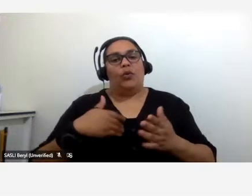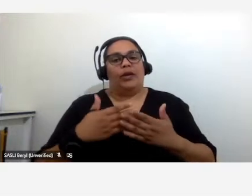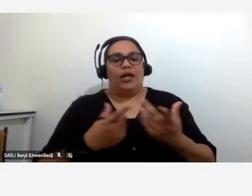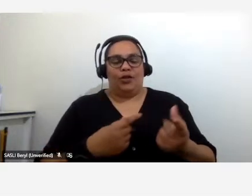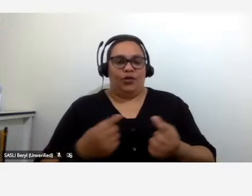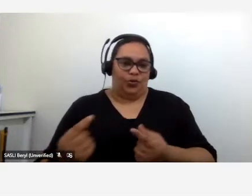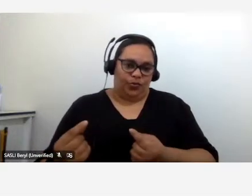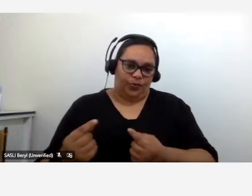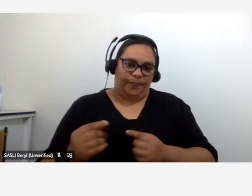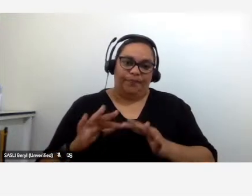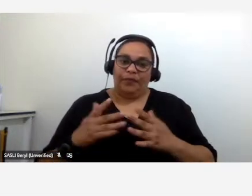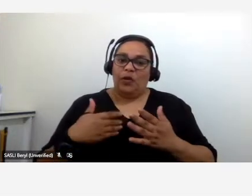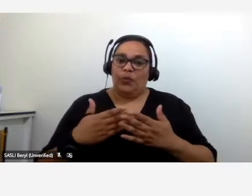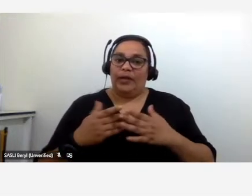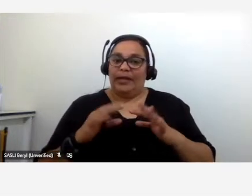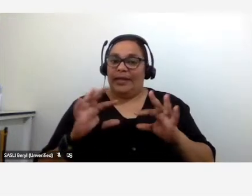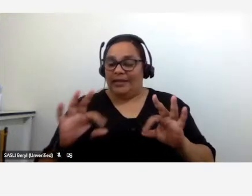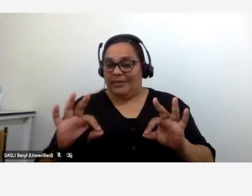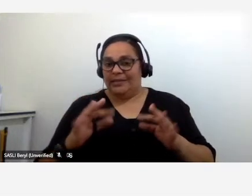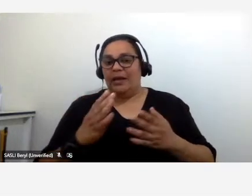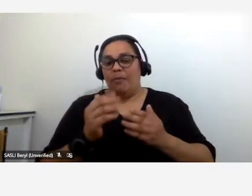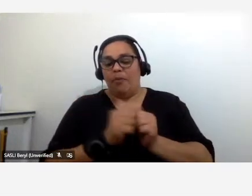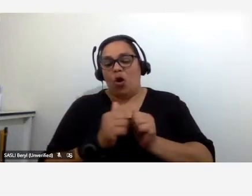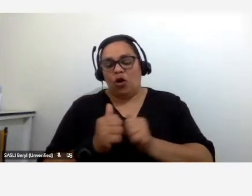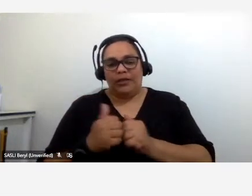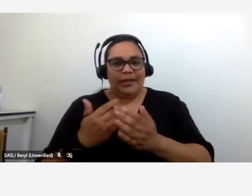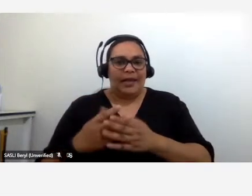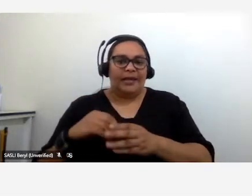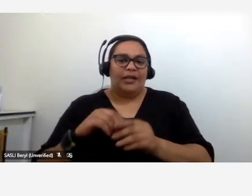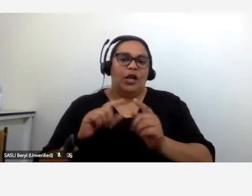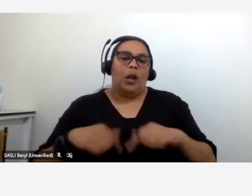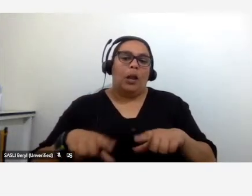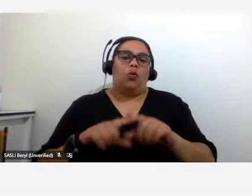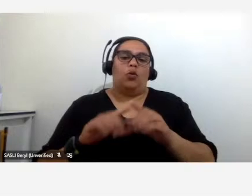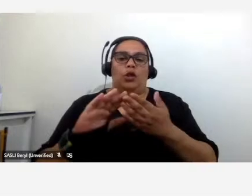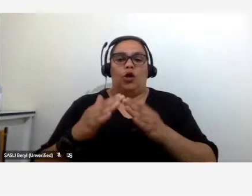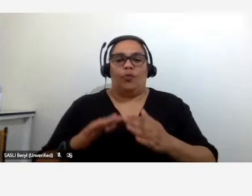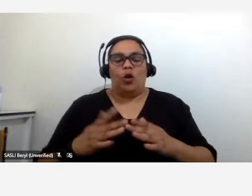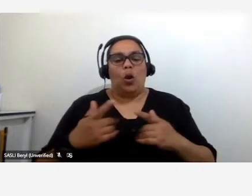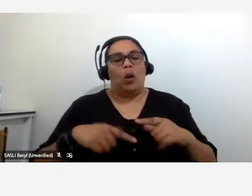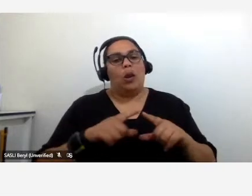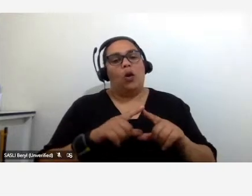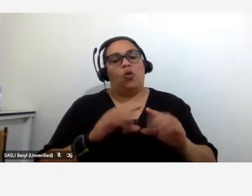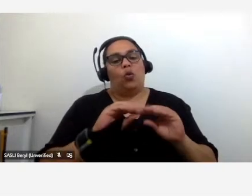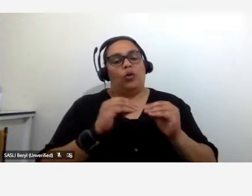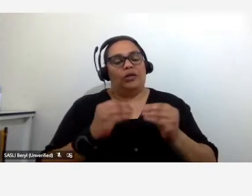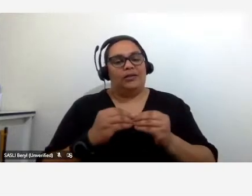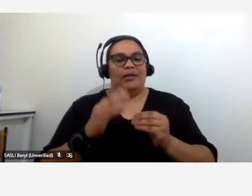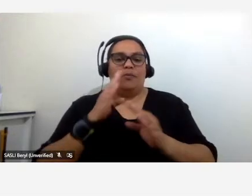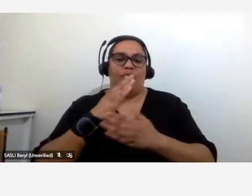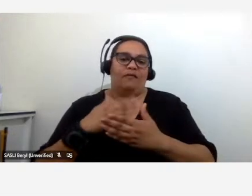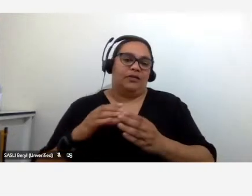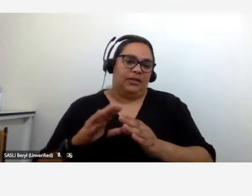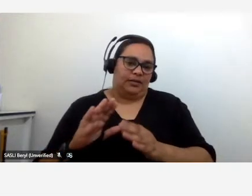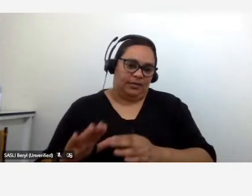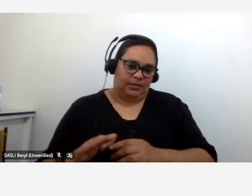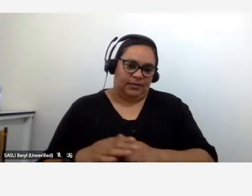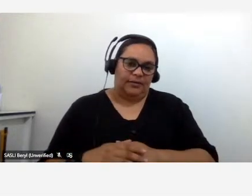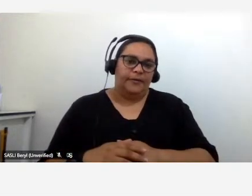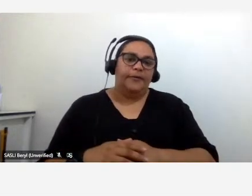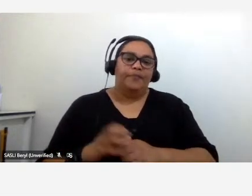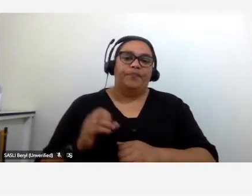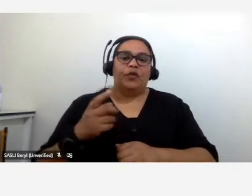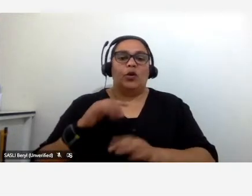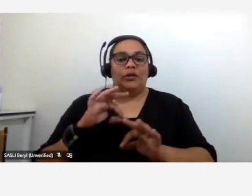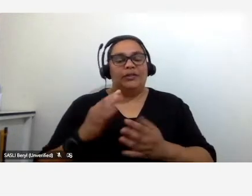that, how we can leverage partnerships in local communities, local organizations, private sectors. So